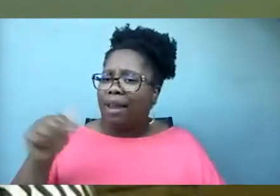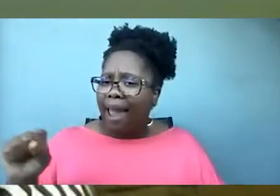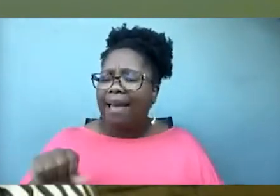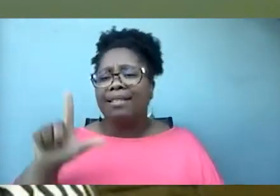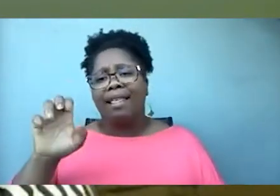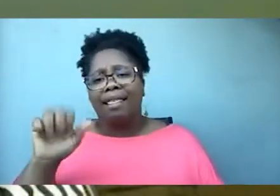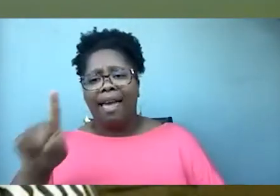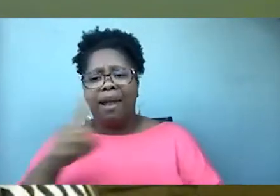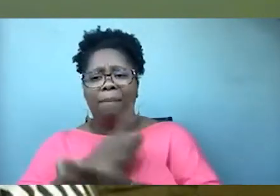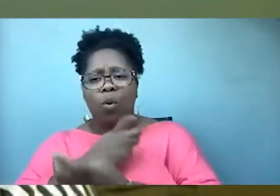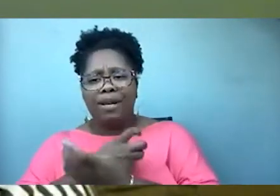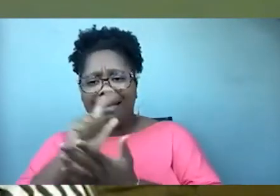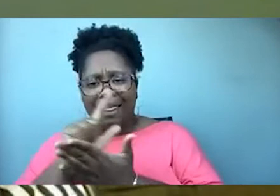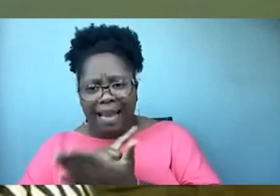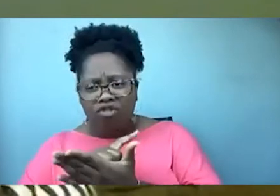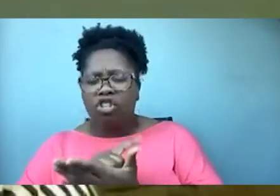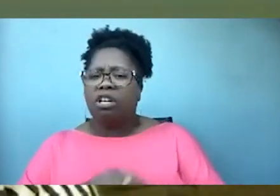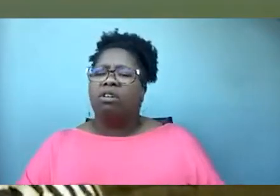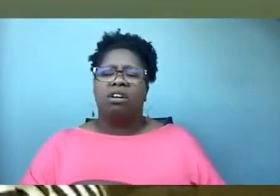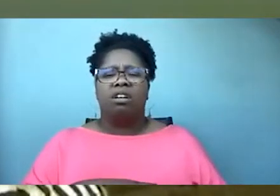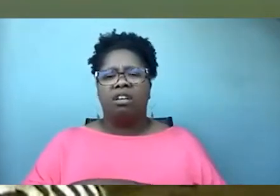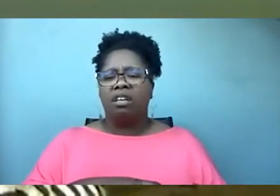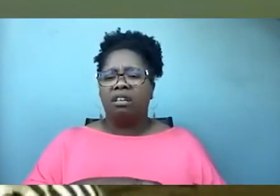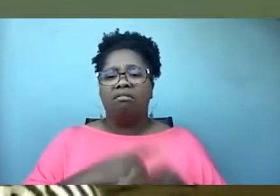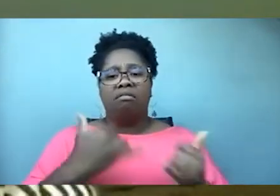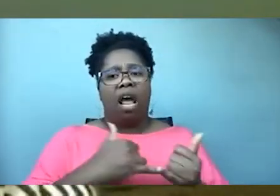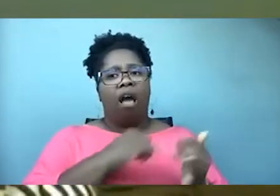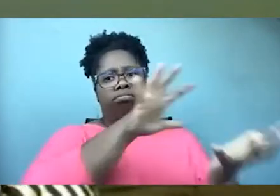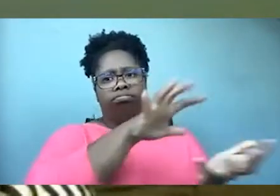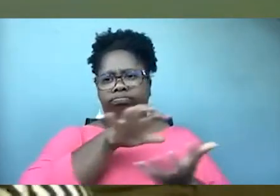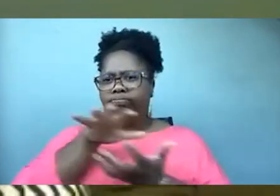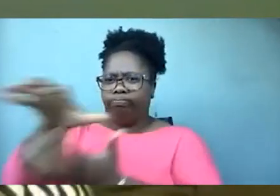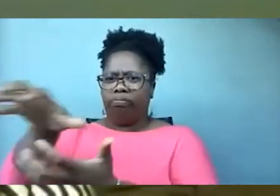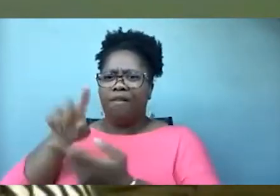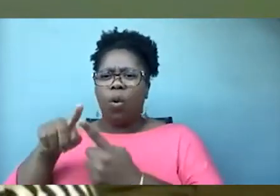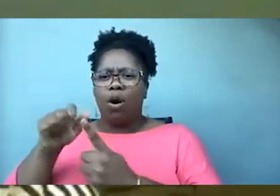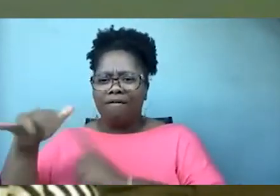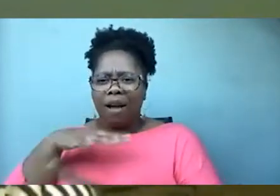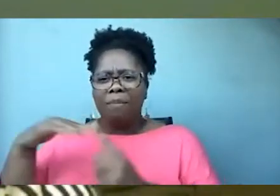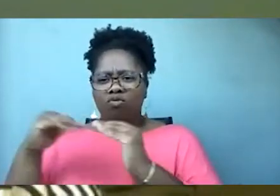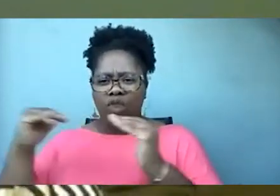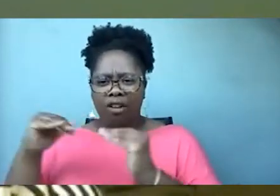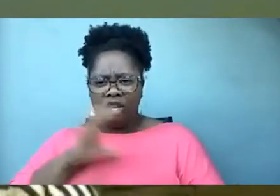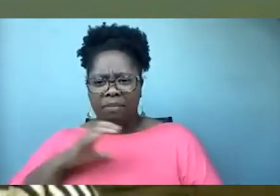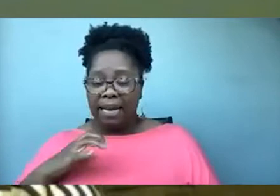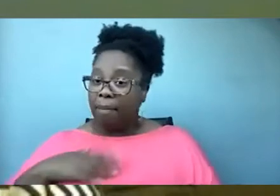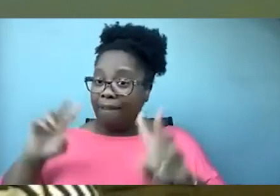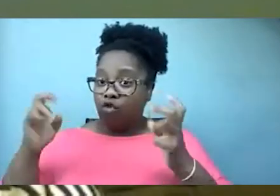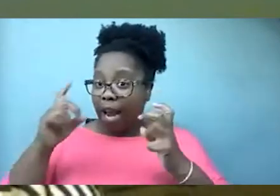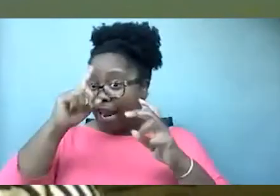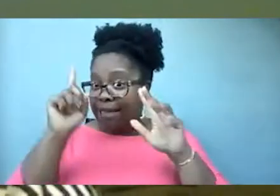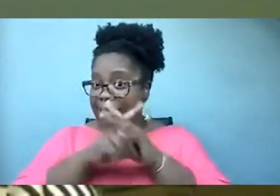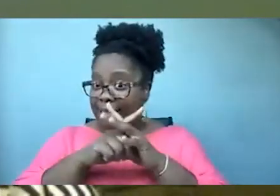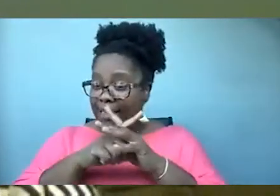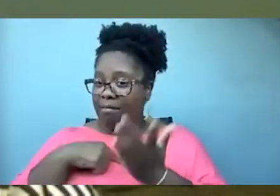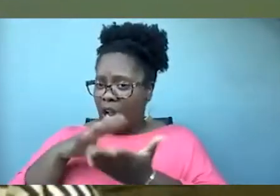justice committees. My phrase that came to mind when learning more about your work is you get things done. And if it takes 10 years